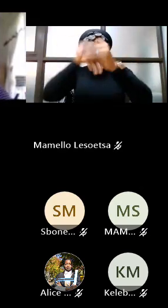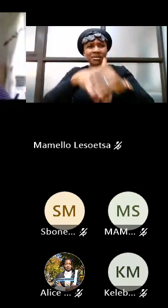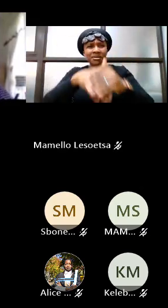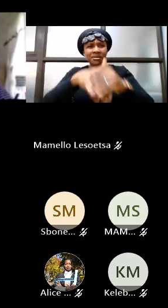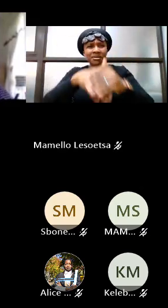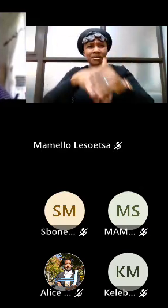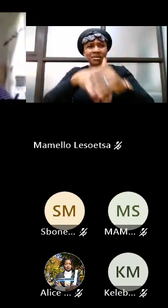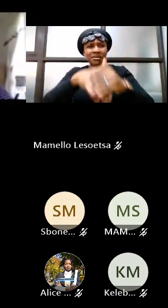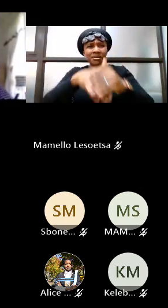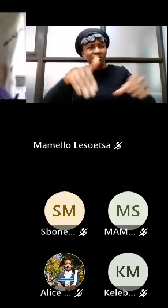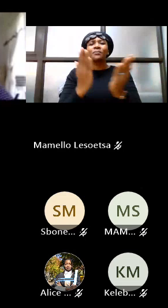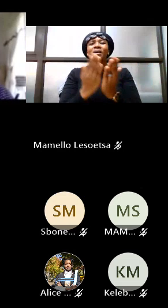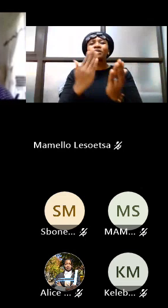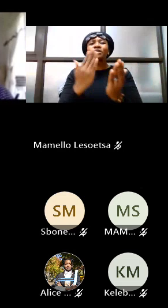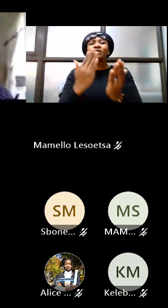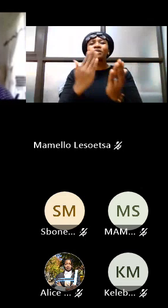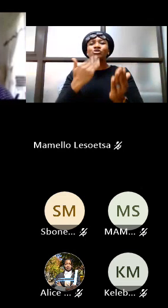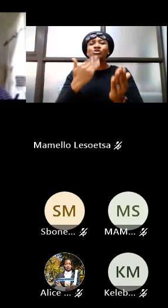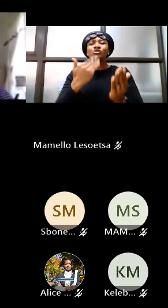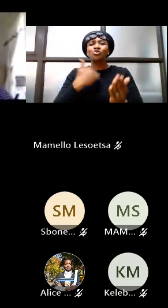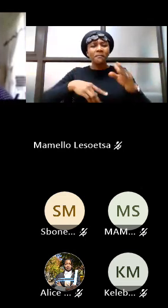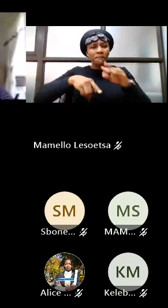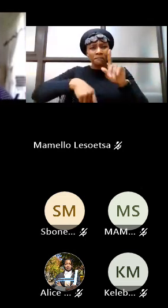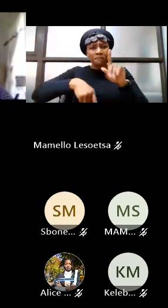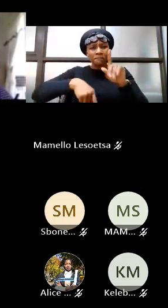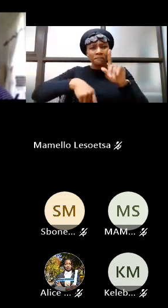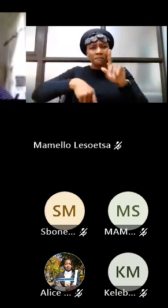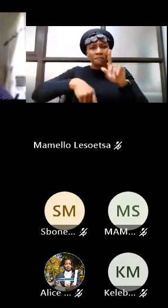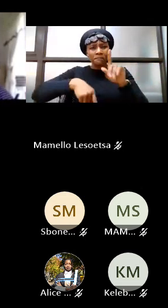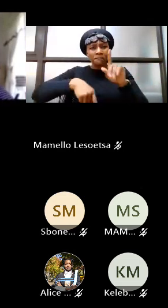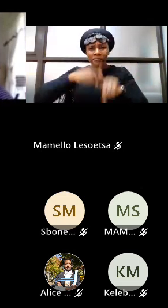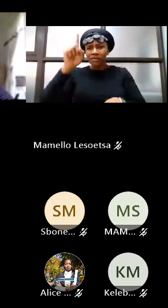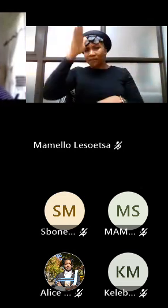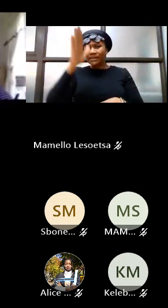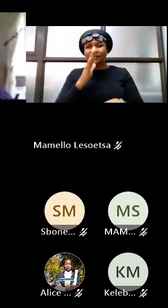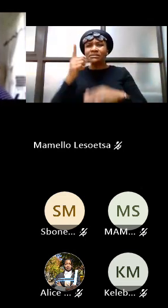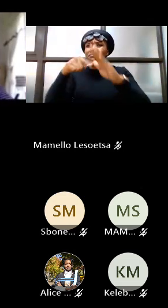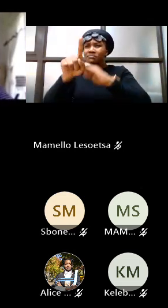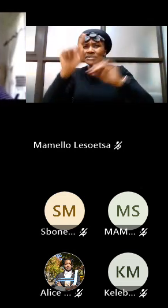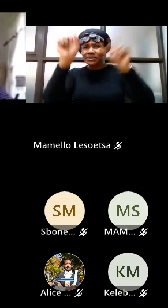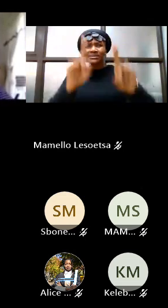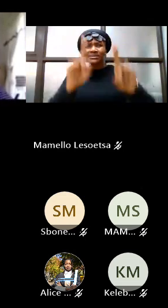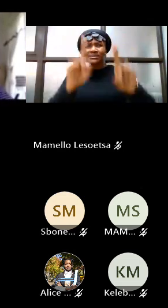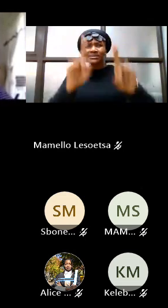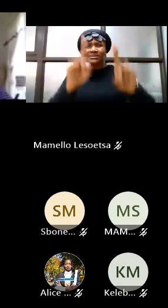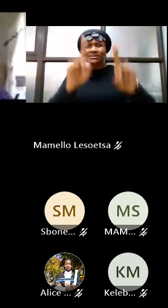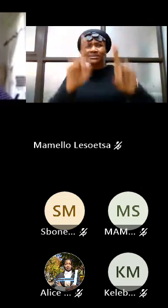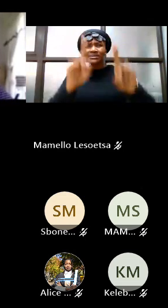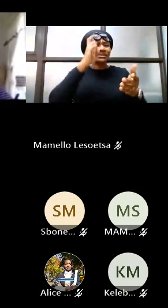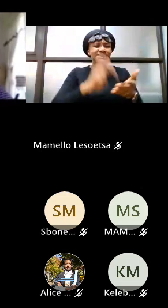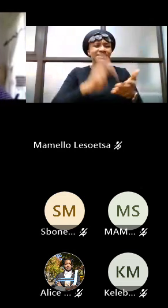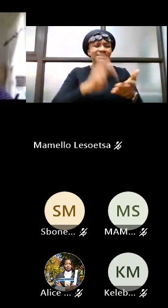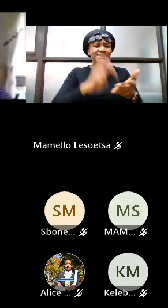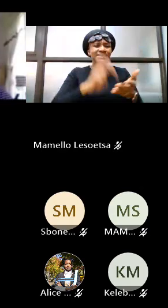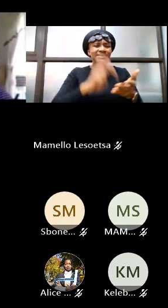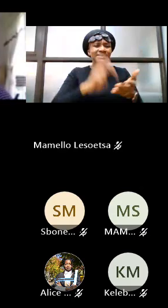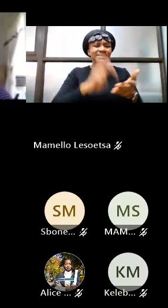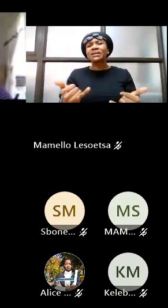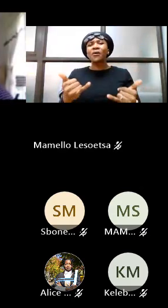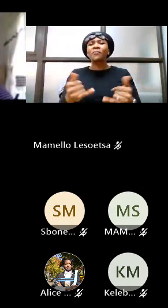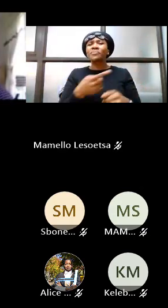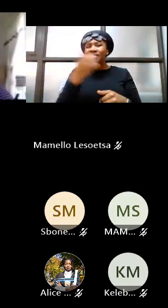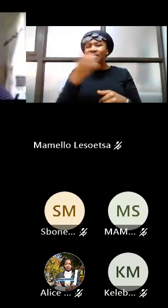of pushed me there. And then they did some assessments on me and they said, you know what, this child is just going to wither away here.